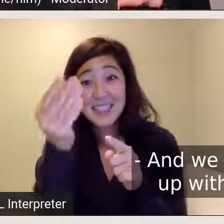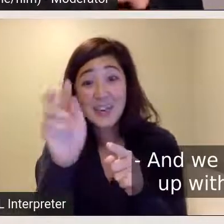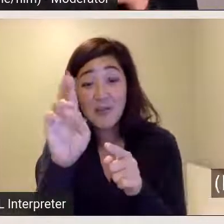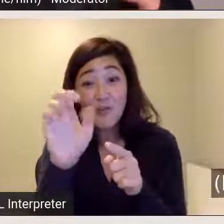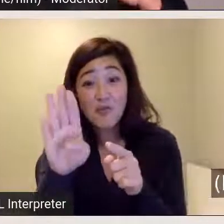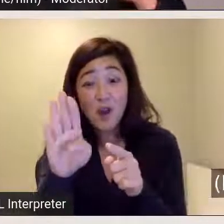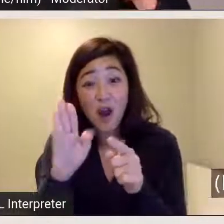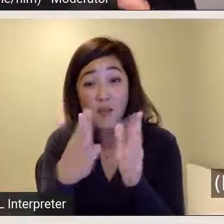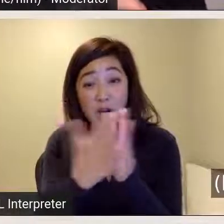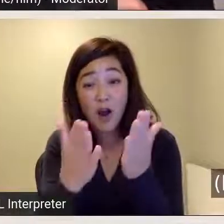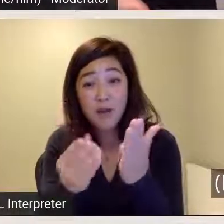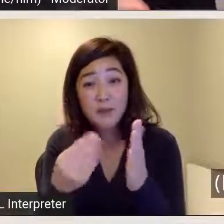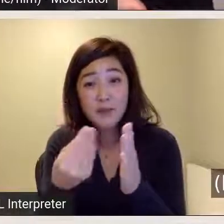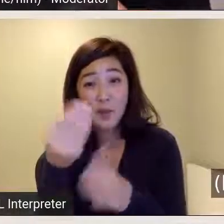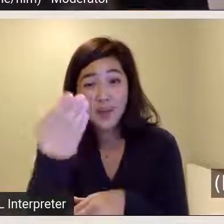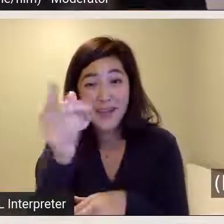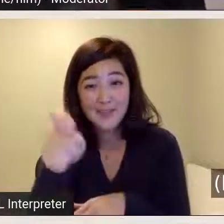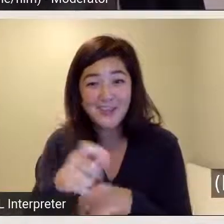So.